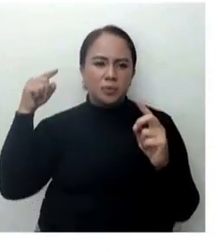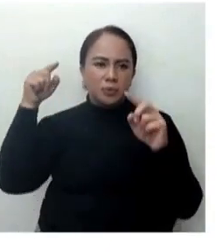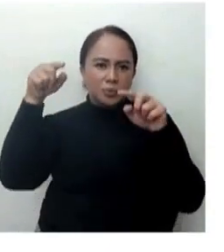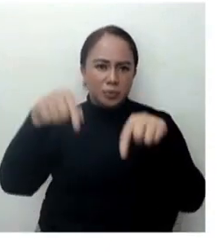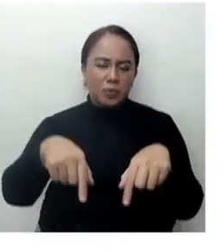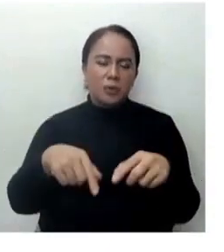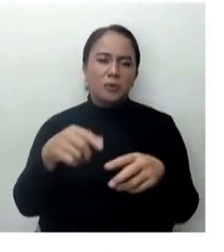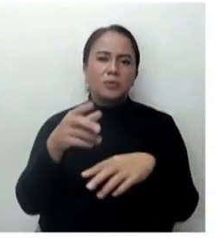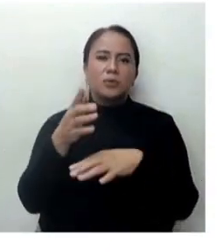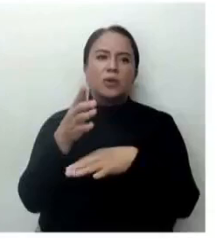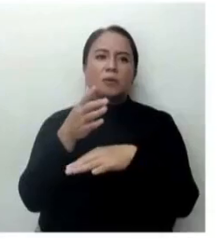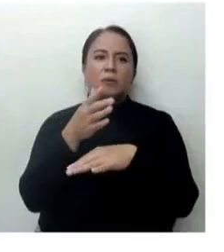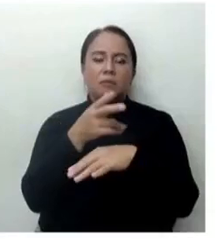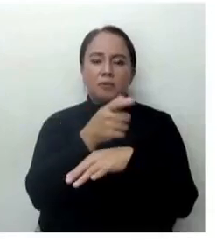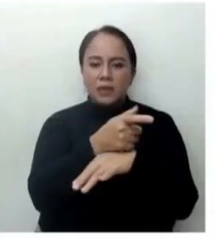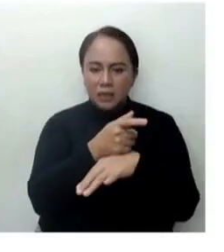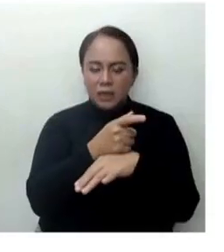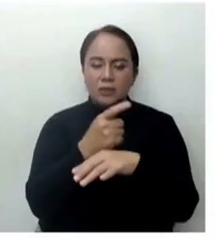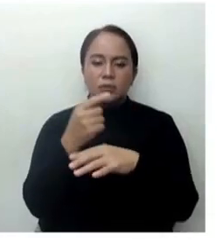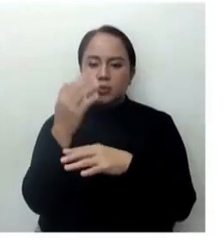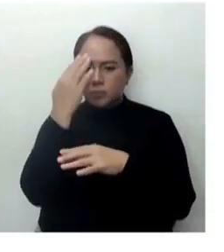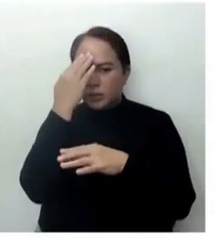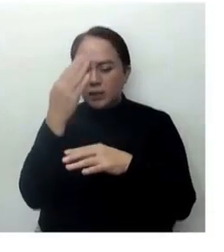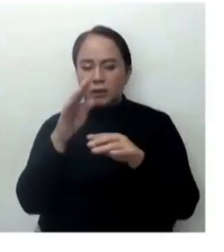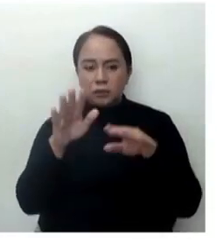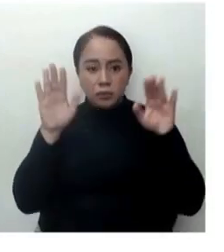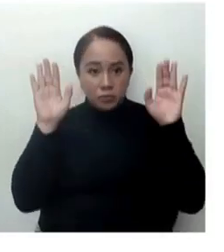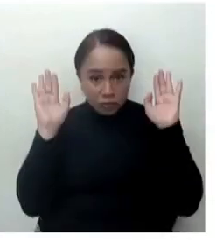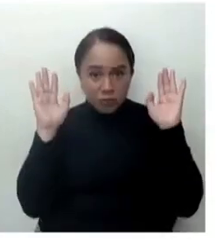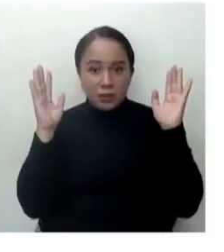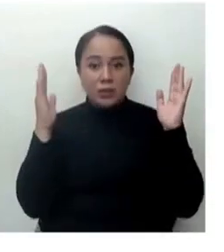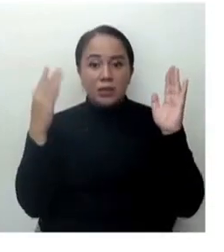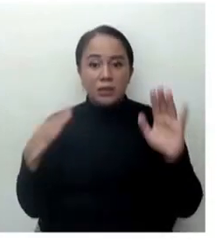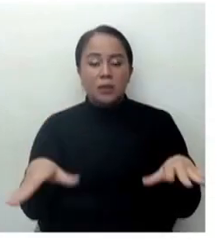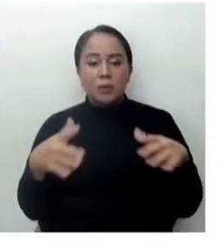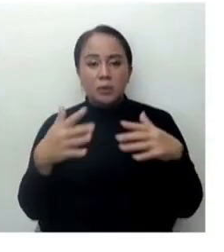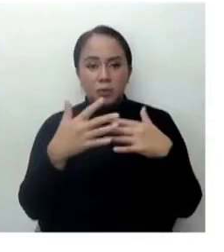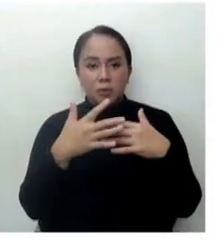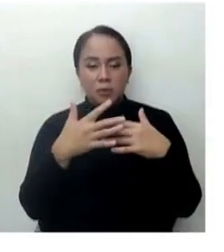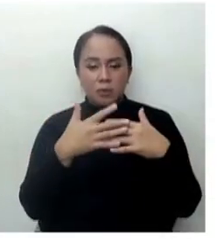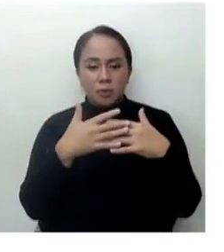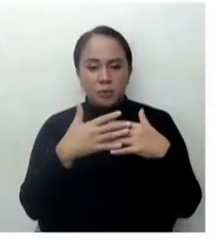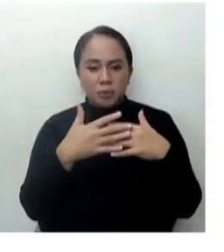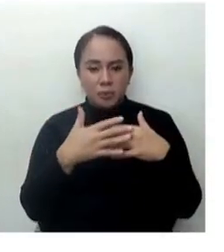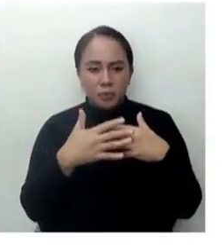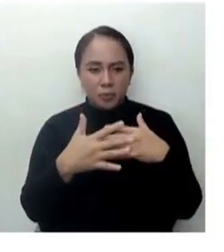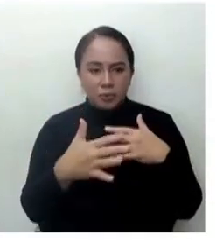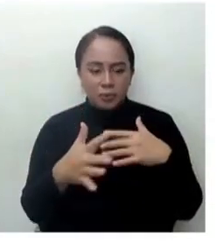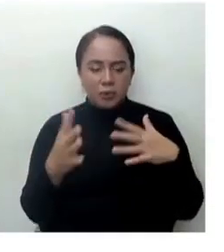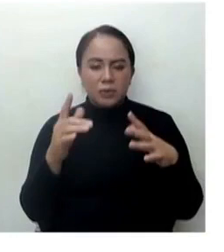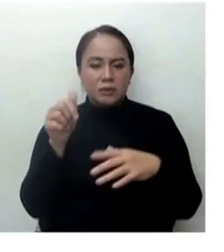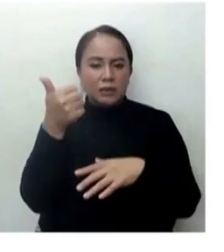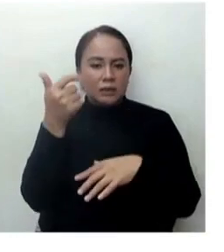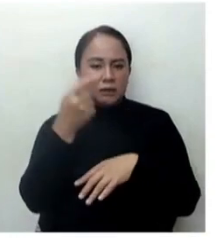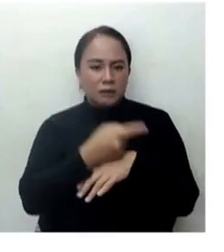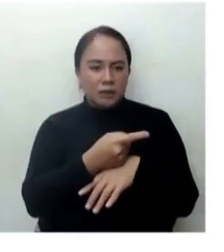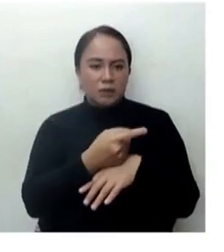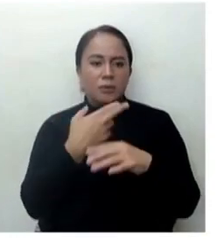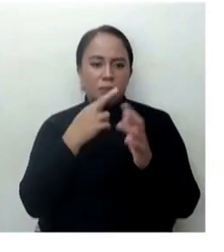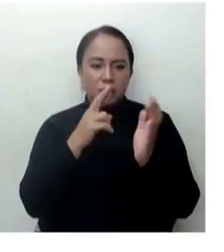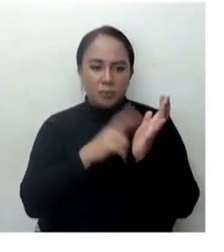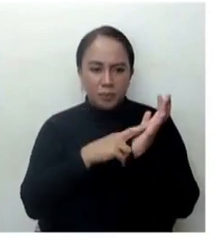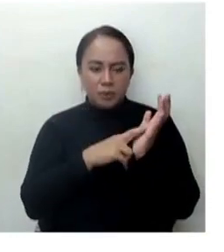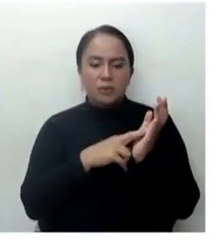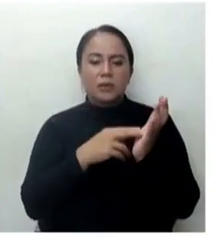to Bulacan to surrender 10 days after they went missing, and there 10 days after there were reports on the ground